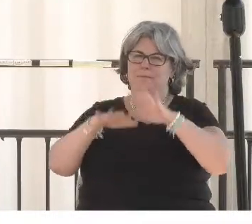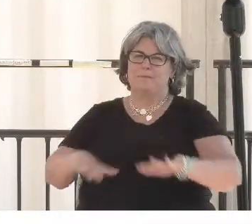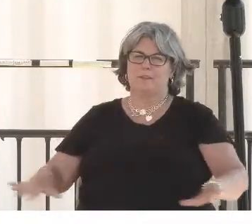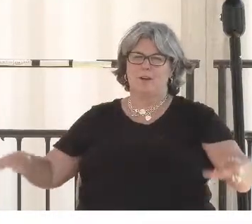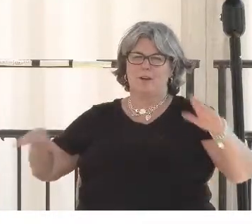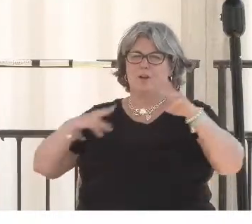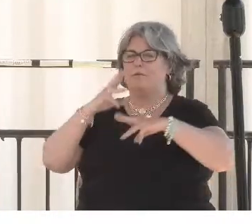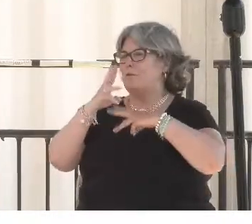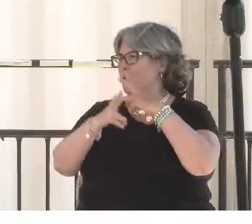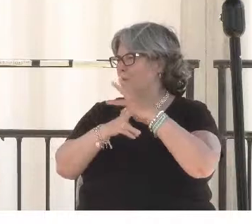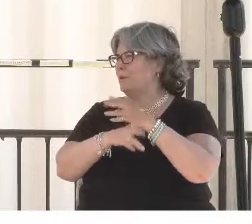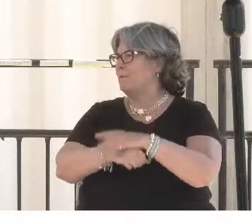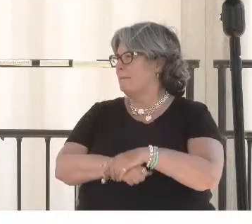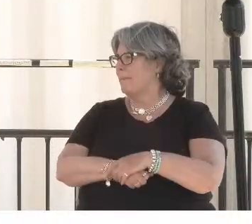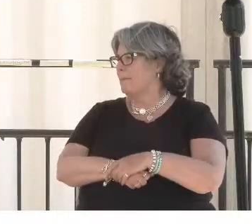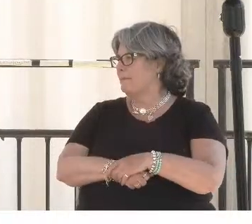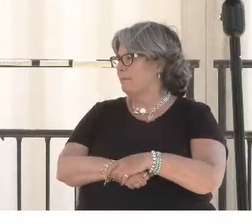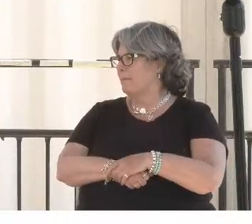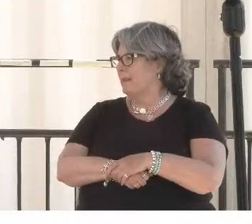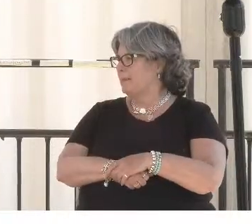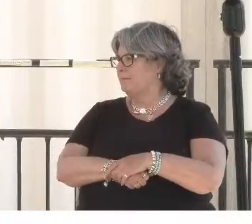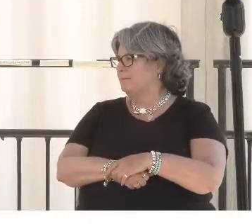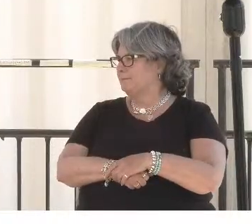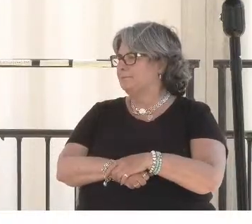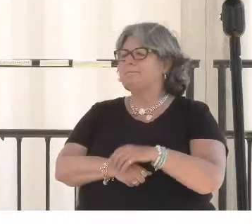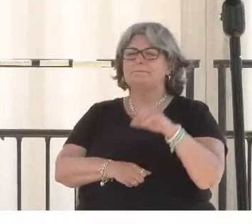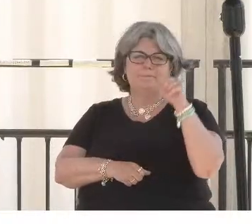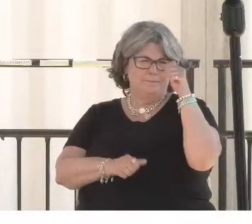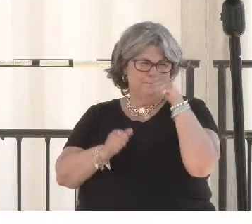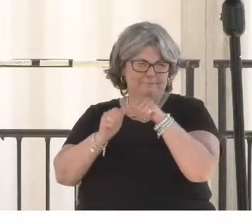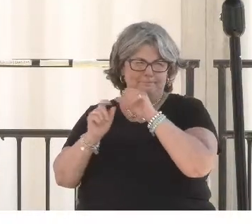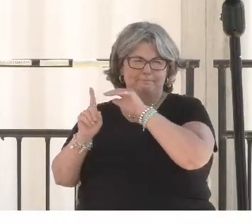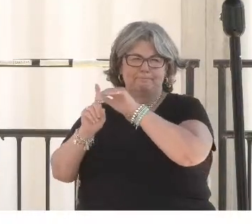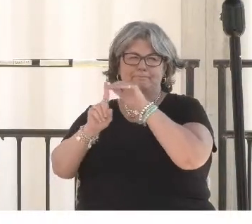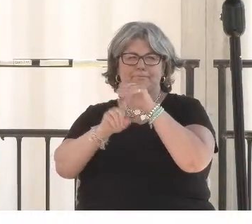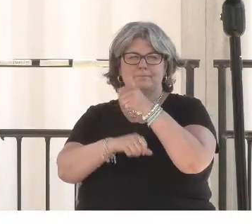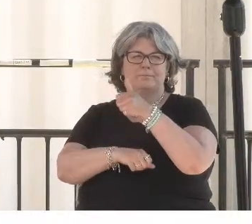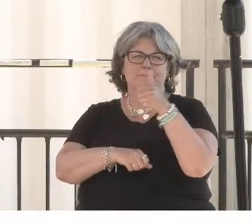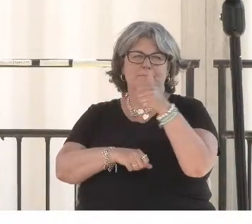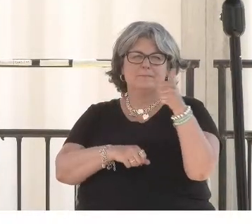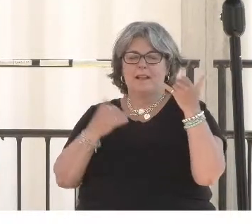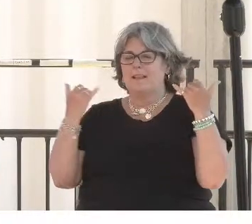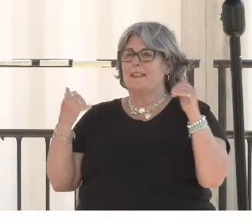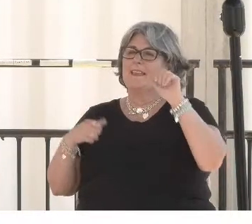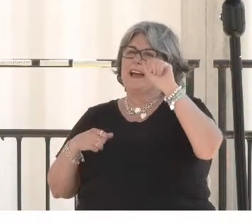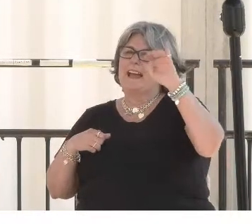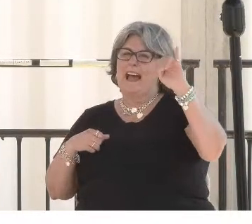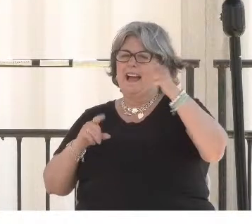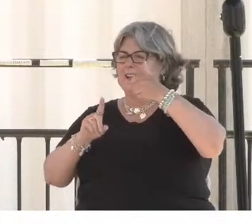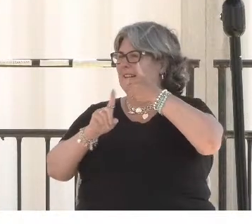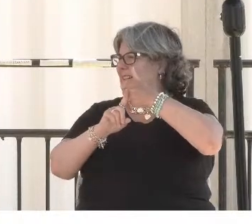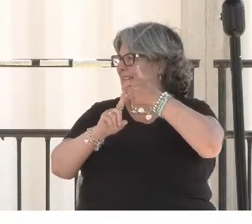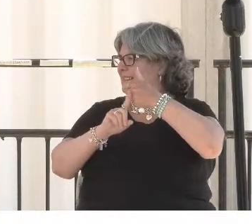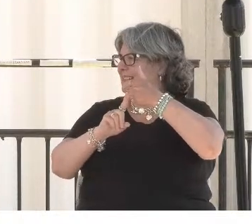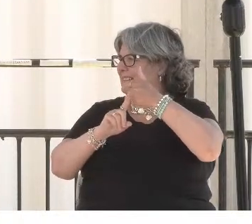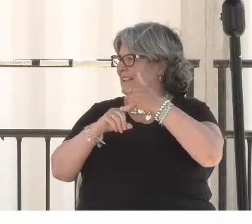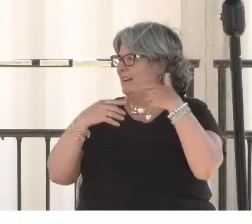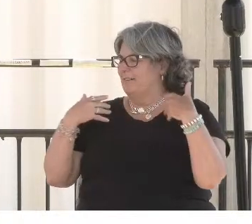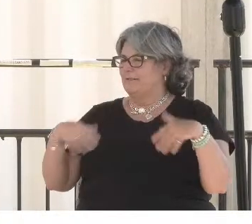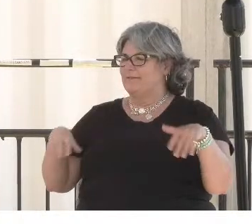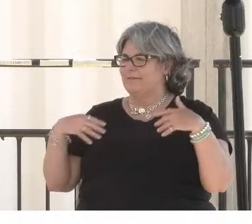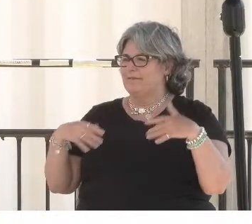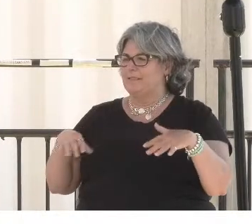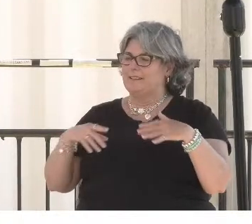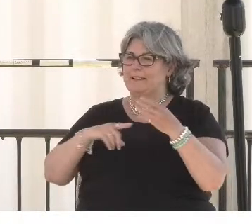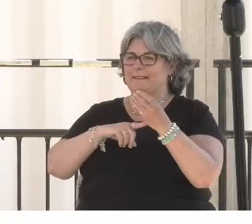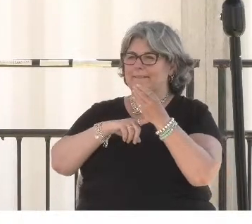world. Yeah, it's important to remind ourselves, I guess, these days that AI is like a knife or